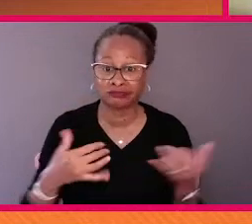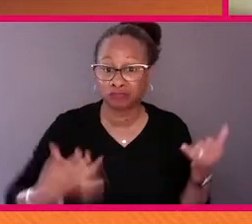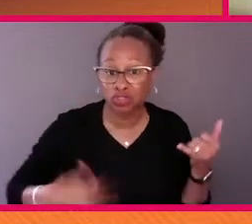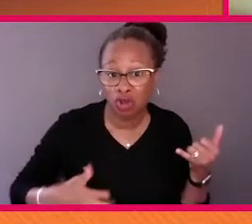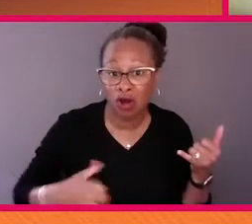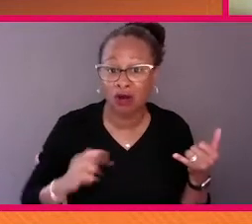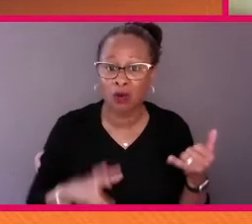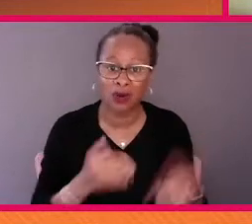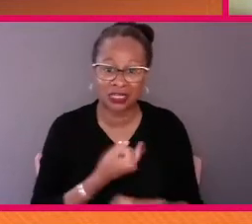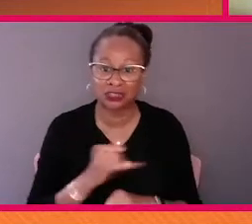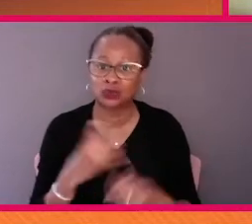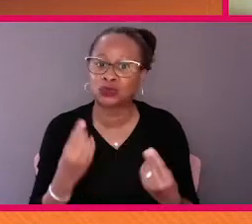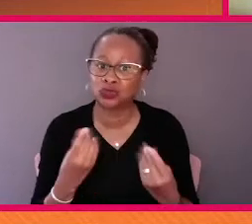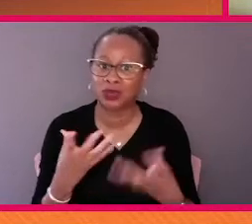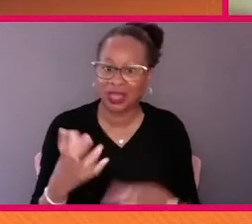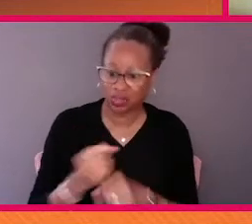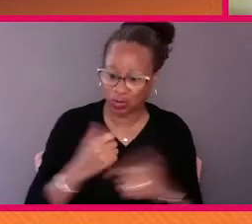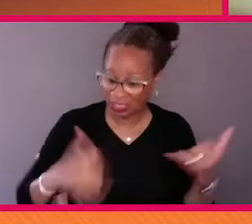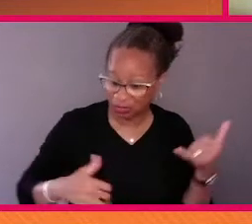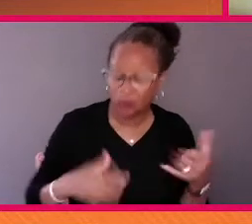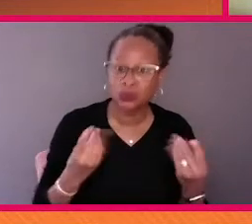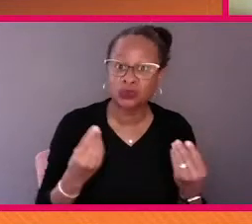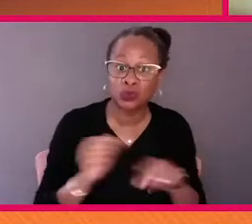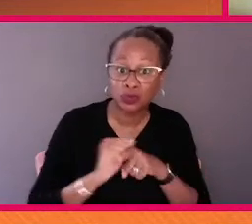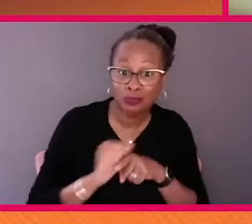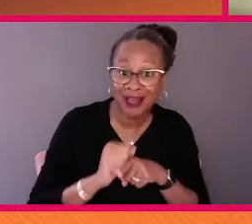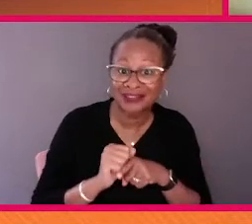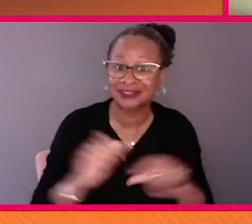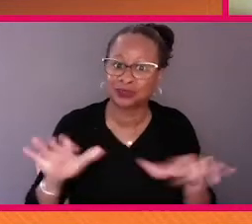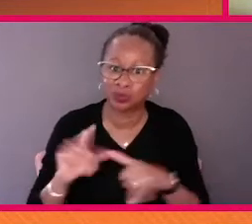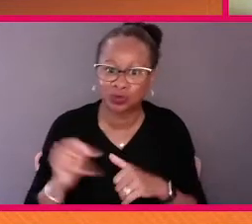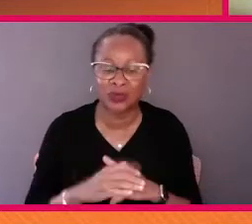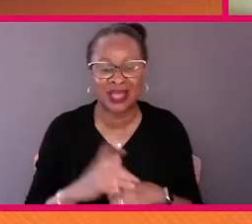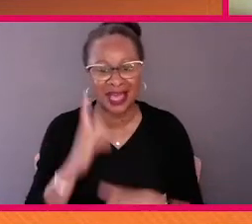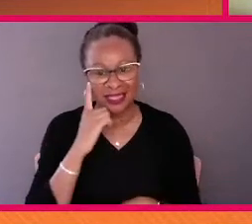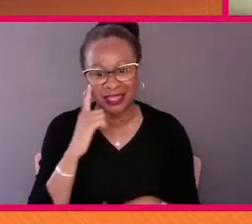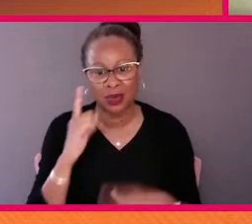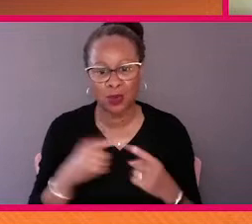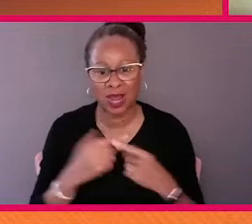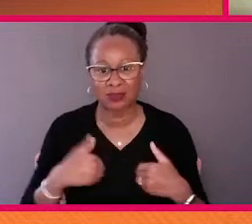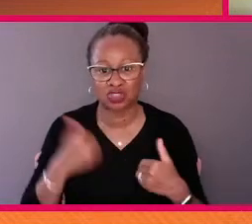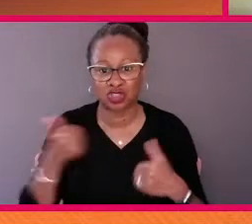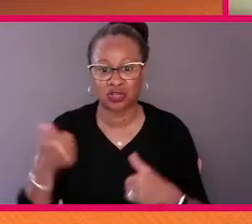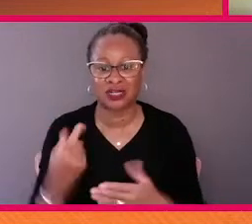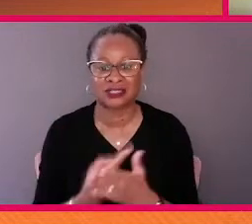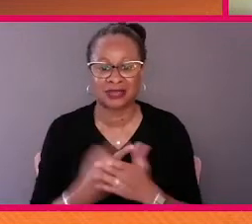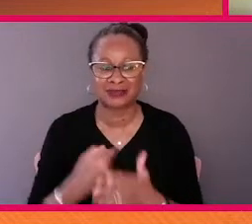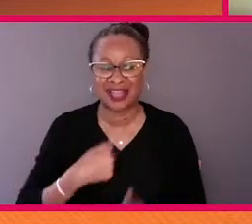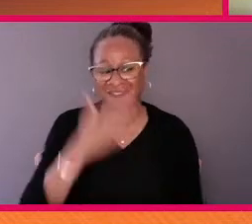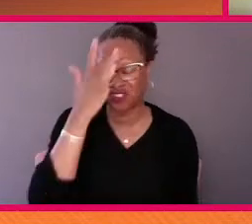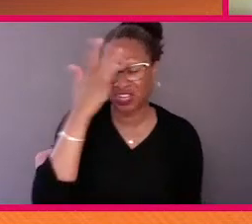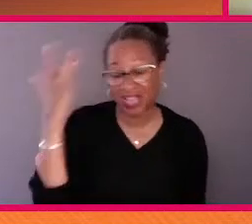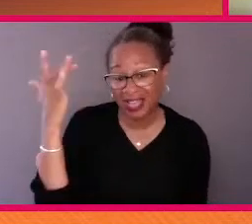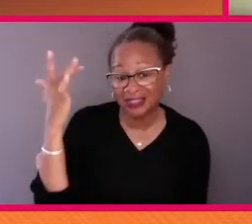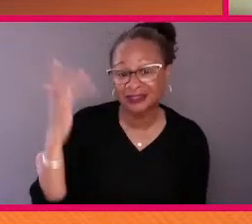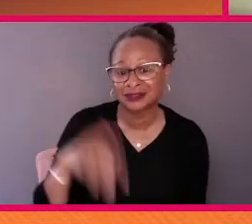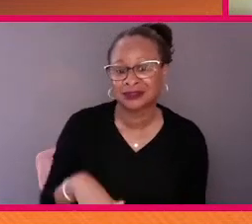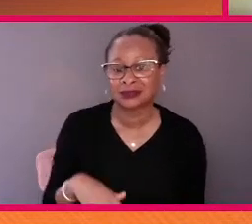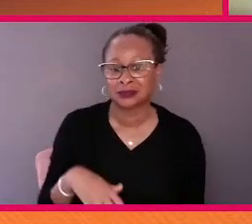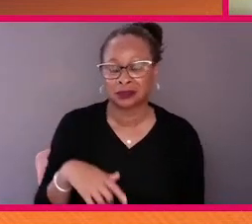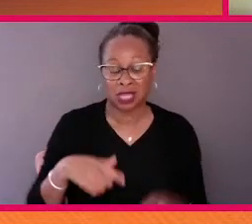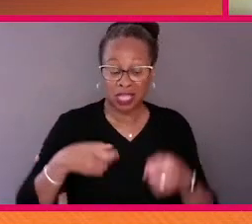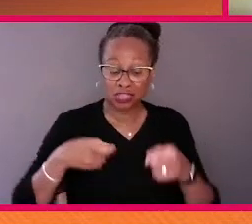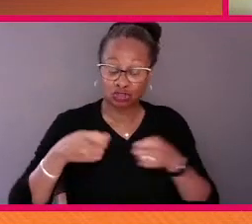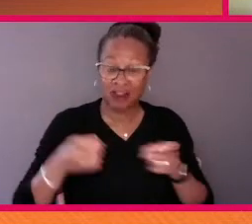instrument, you would get the instrument, you would practice it, and you would do it. So I think when I was younger, sometimes I would forget that directing,